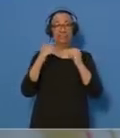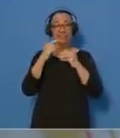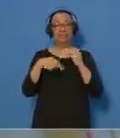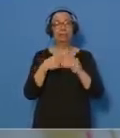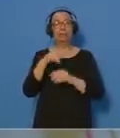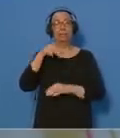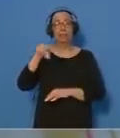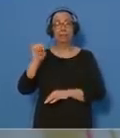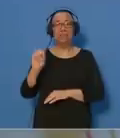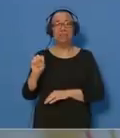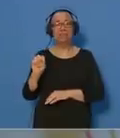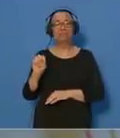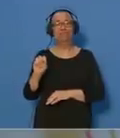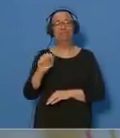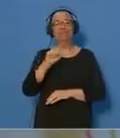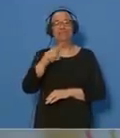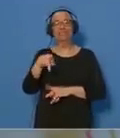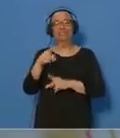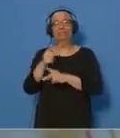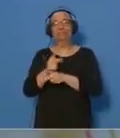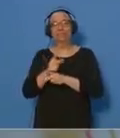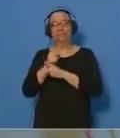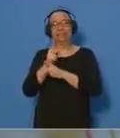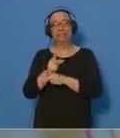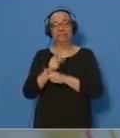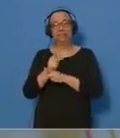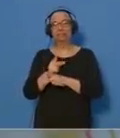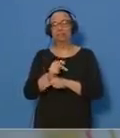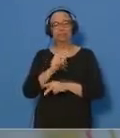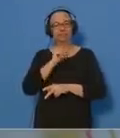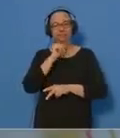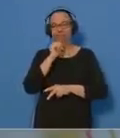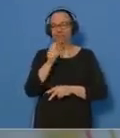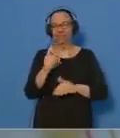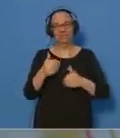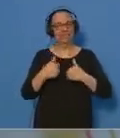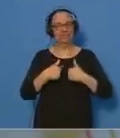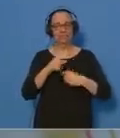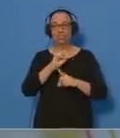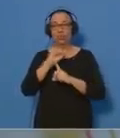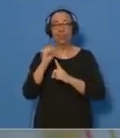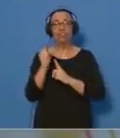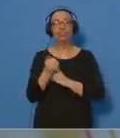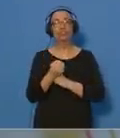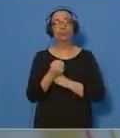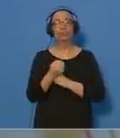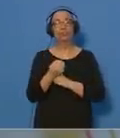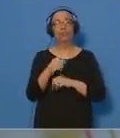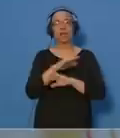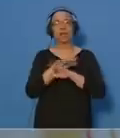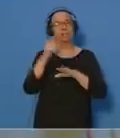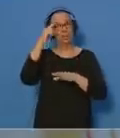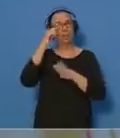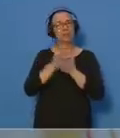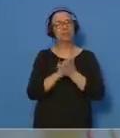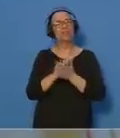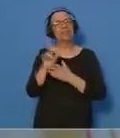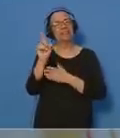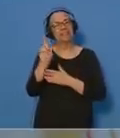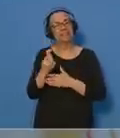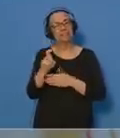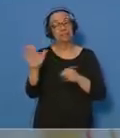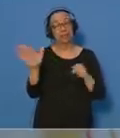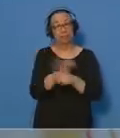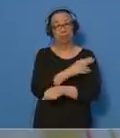PPE, so they are conserving them. They haven't had a situation where I don't believe there's a requirement for the